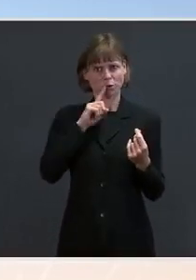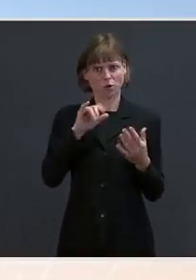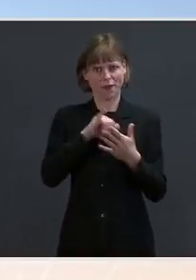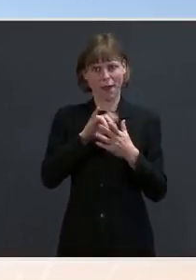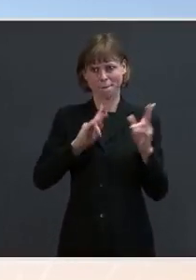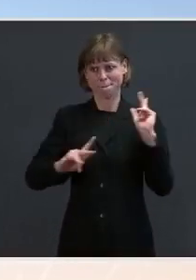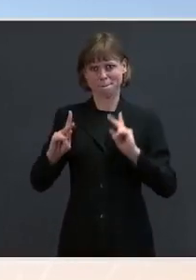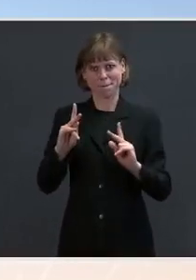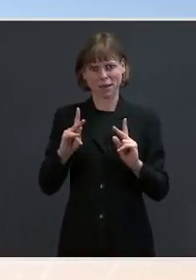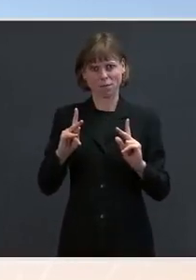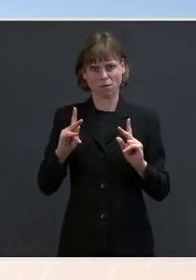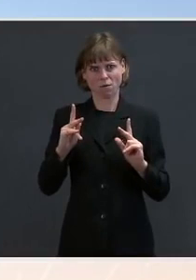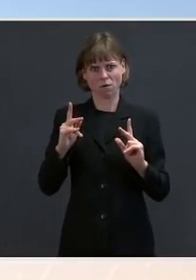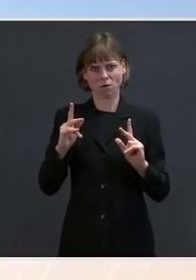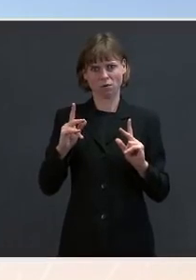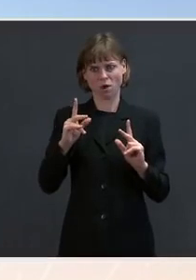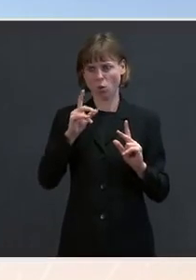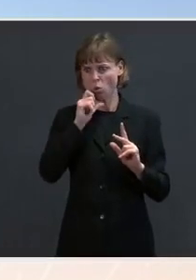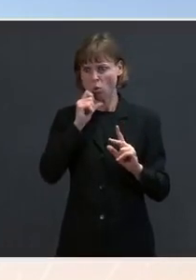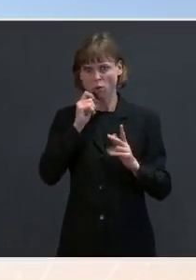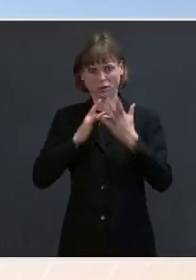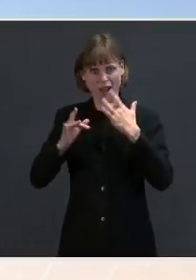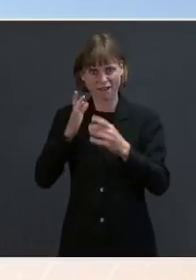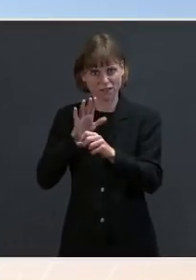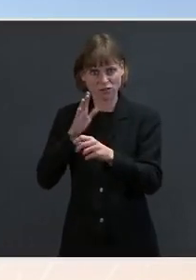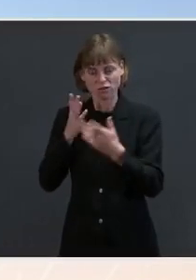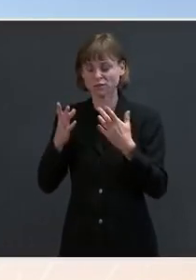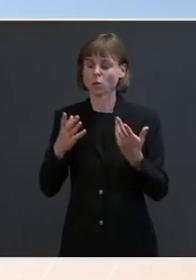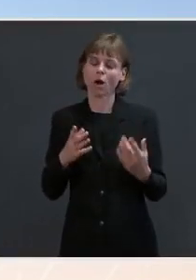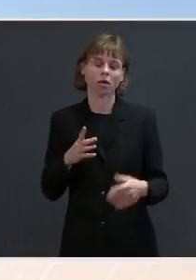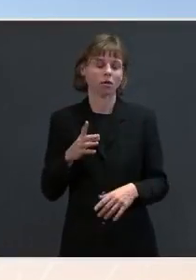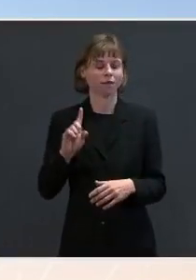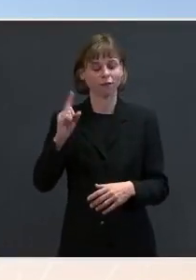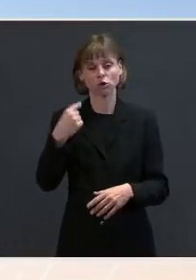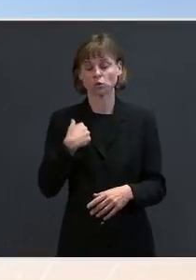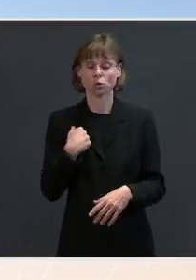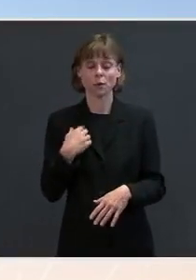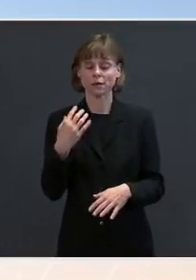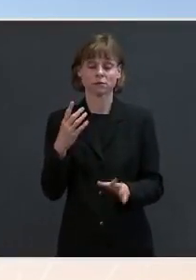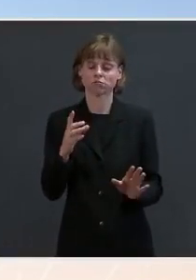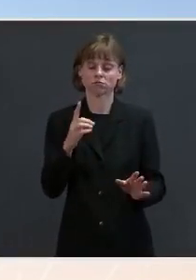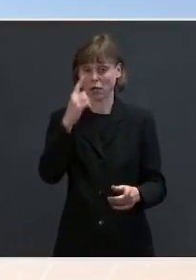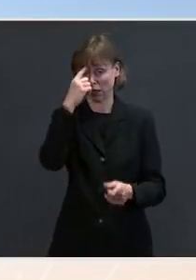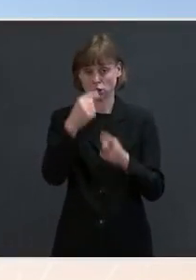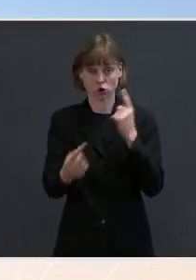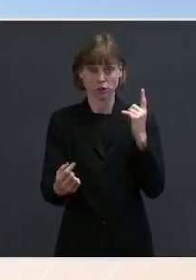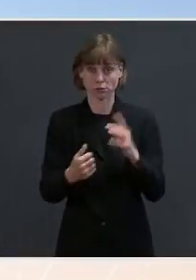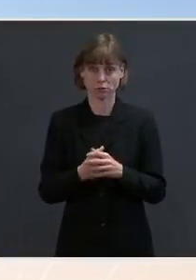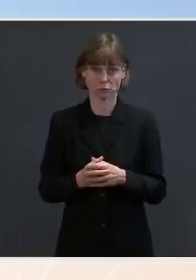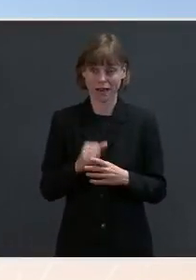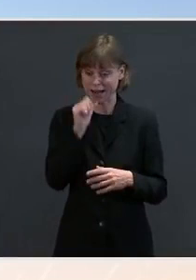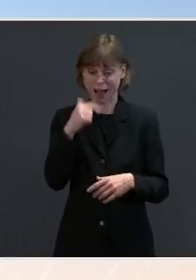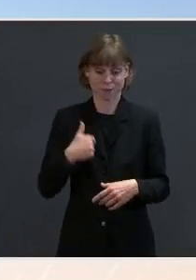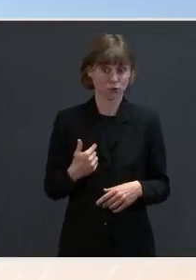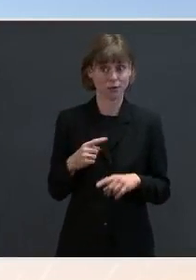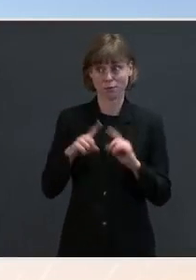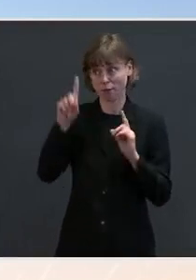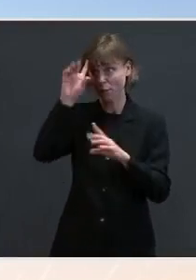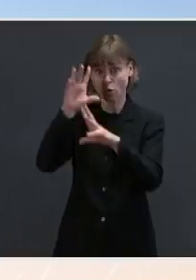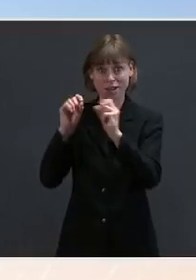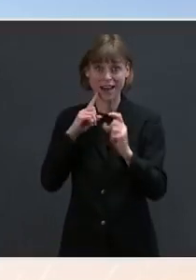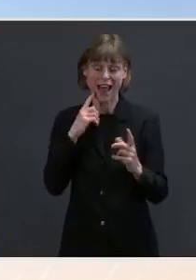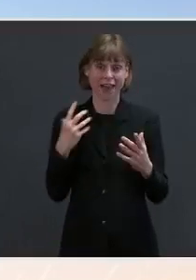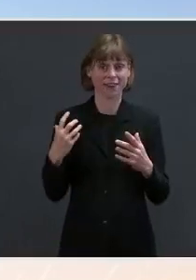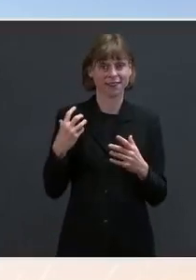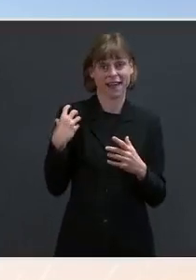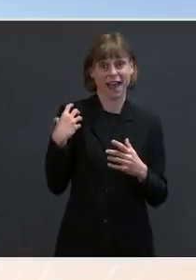access to vaccines? Well, first, we simply disagree, and not just me or the president, but the head of our equity task force